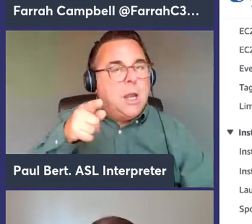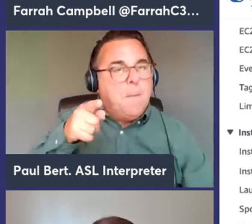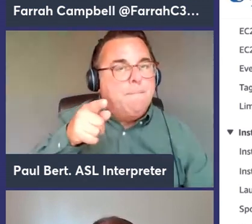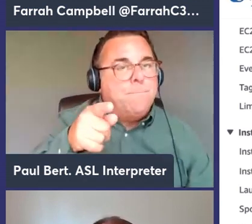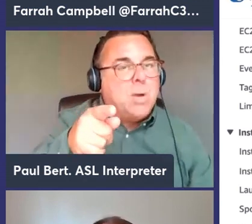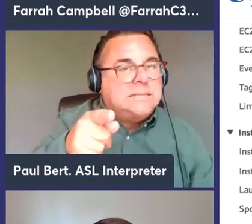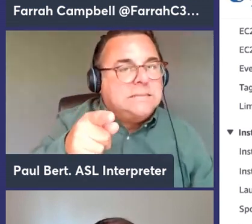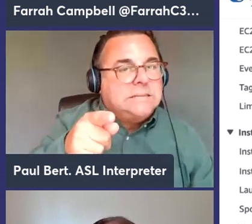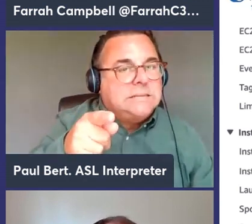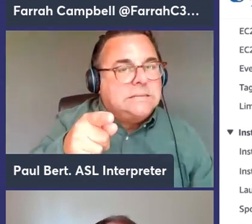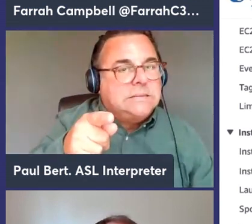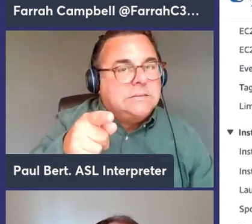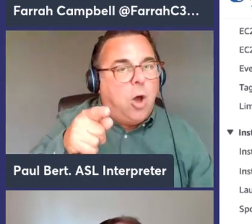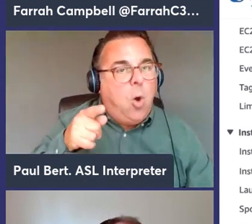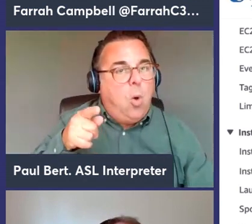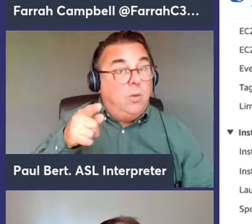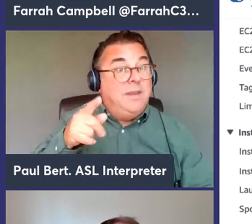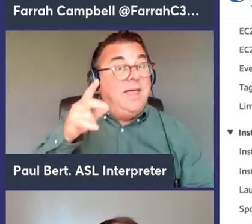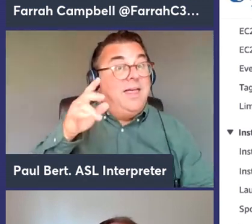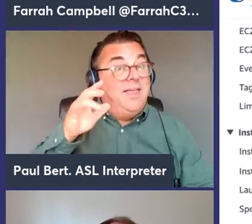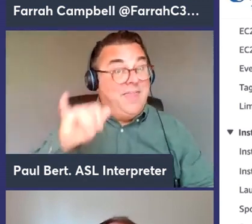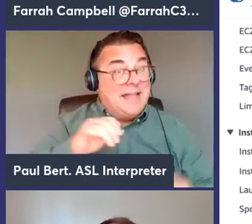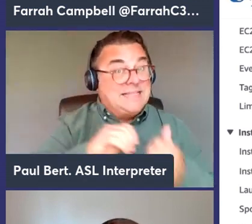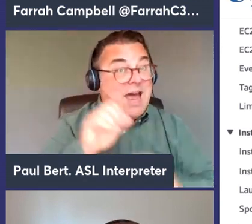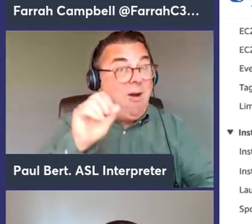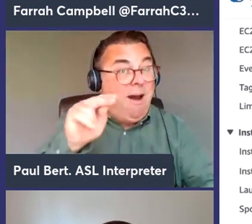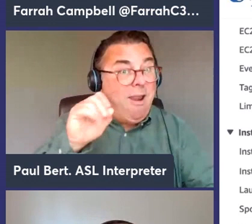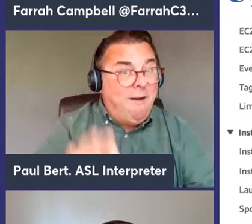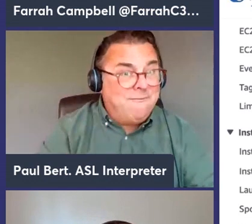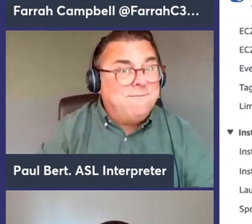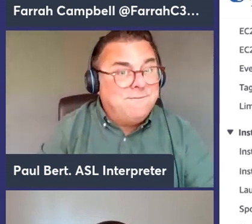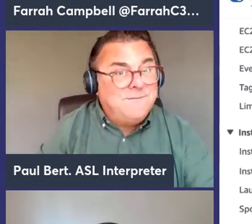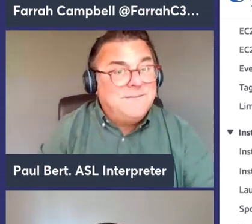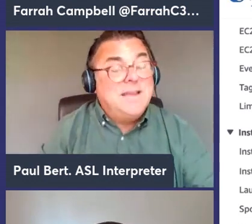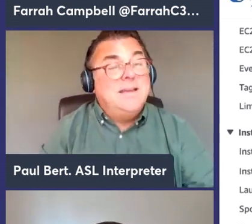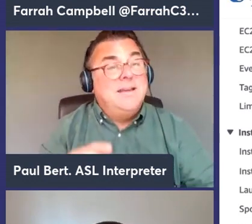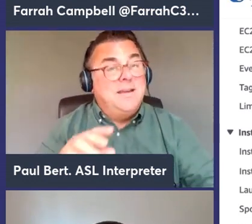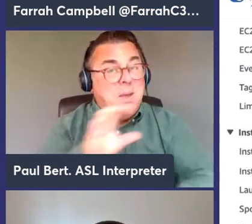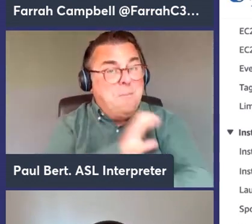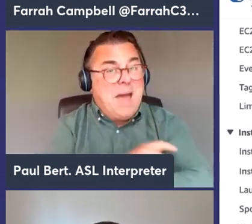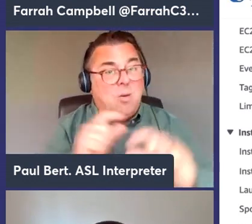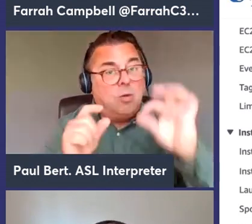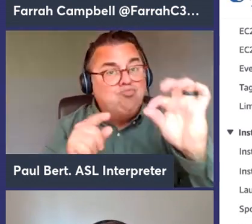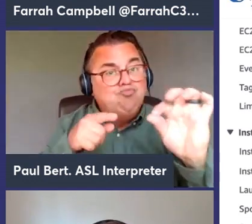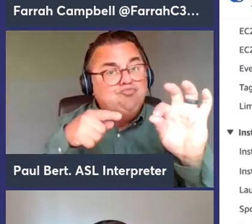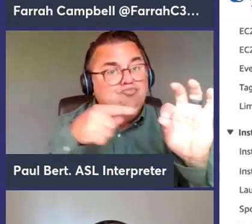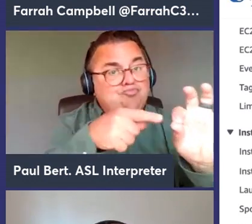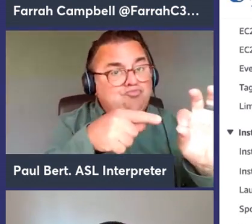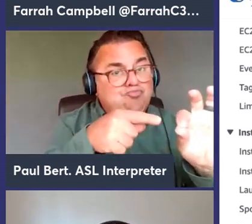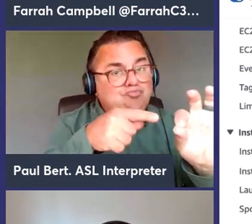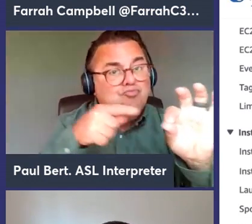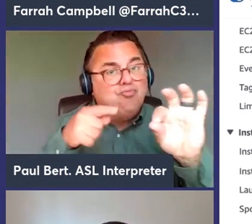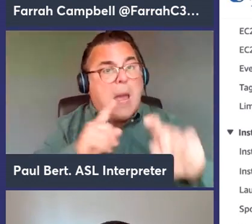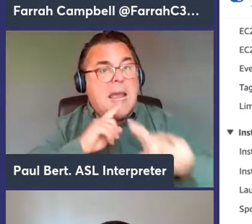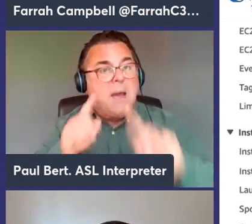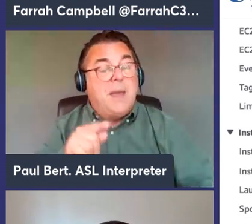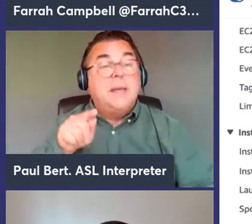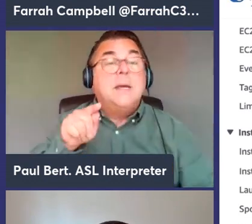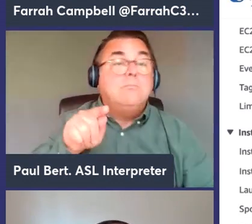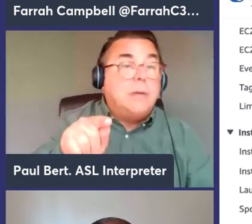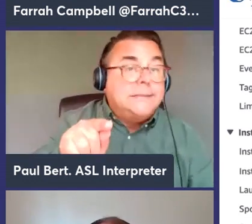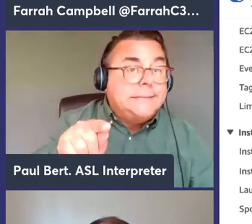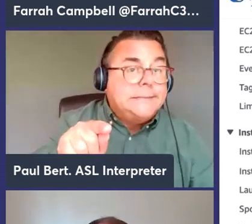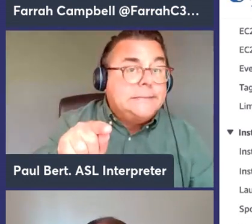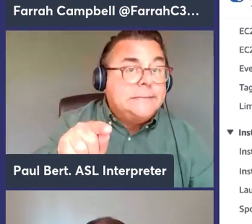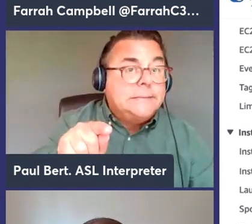power button down. That's how we turn them off and on. We press the power. So there's a command that gets sent, and it presses the power